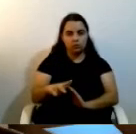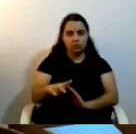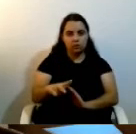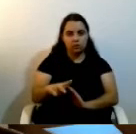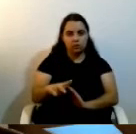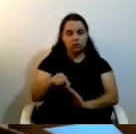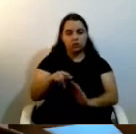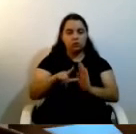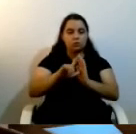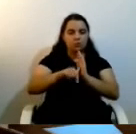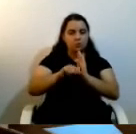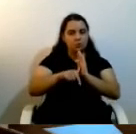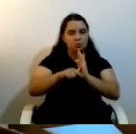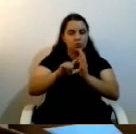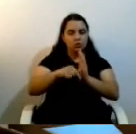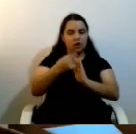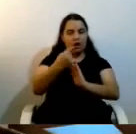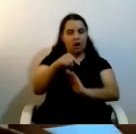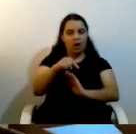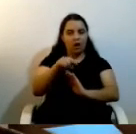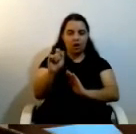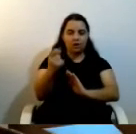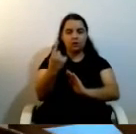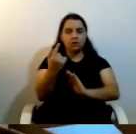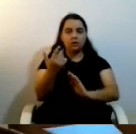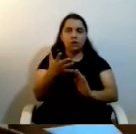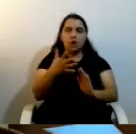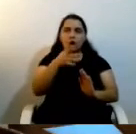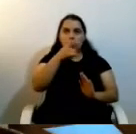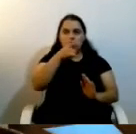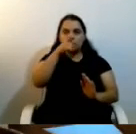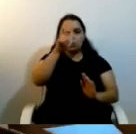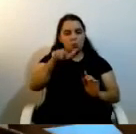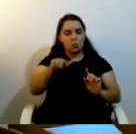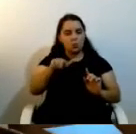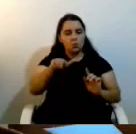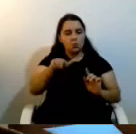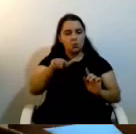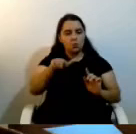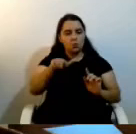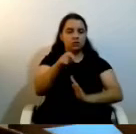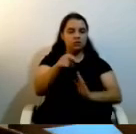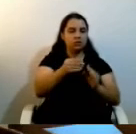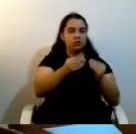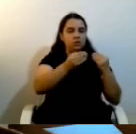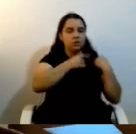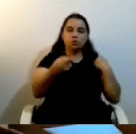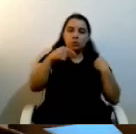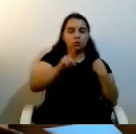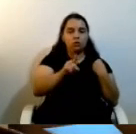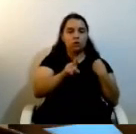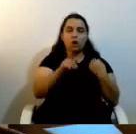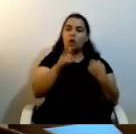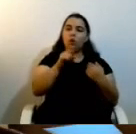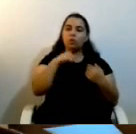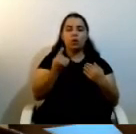charge. They cannot recruit, employ, train, schedule, and supervise their